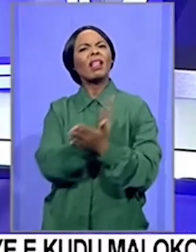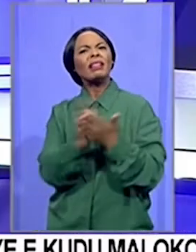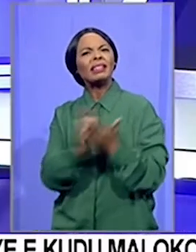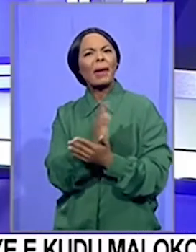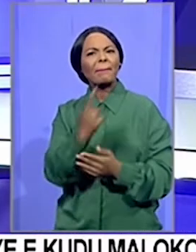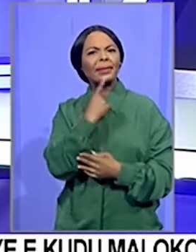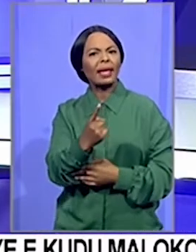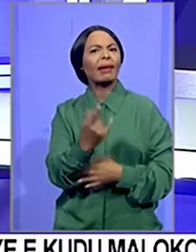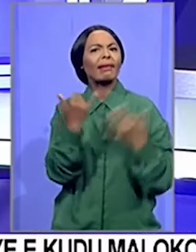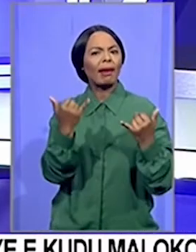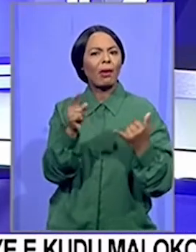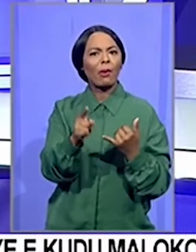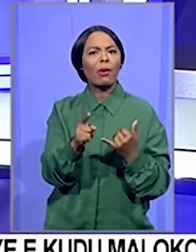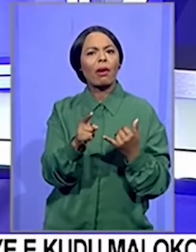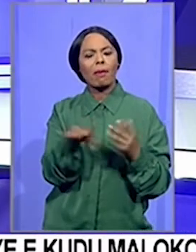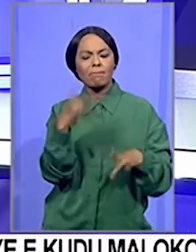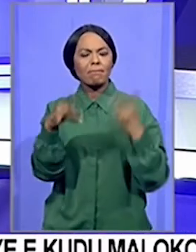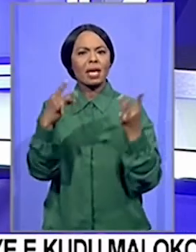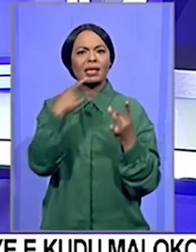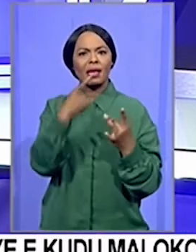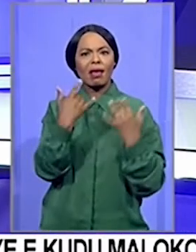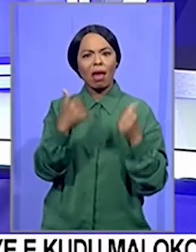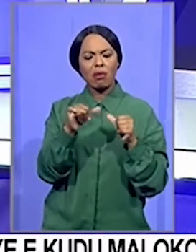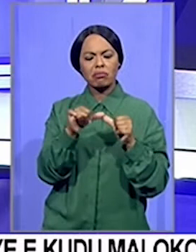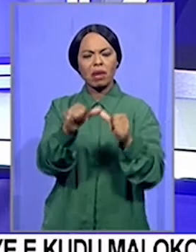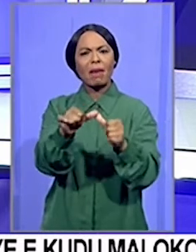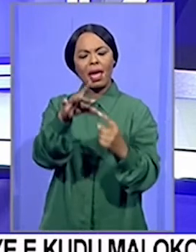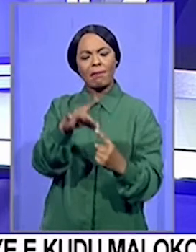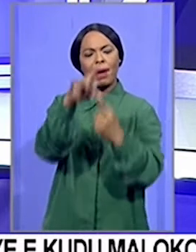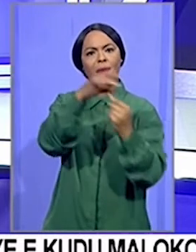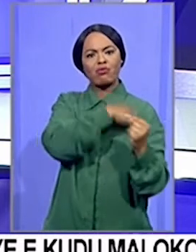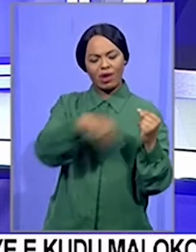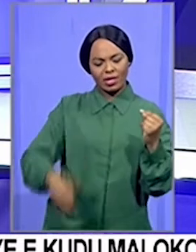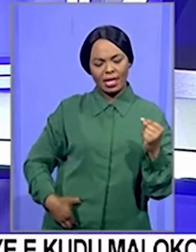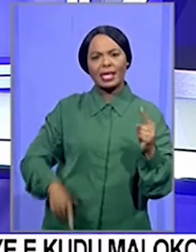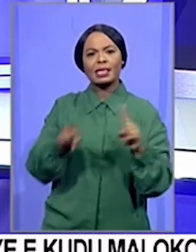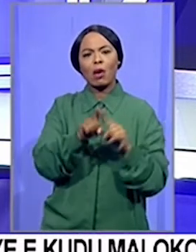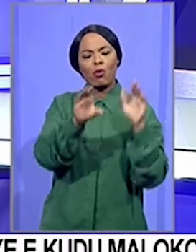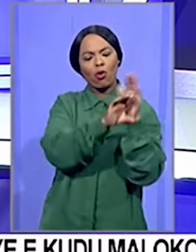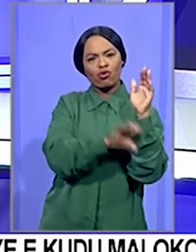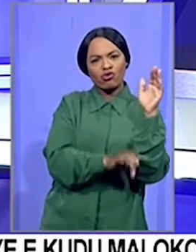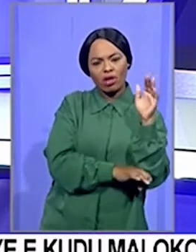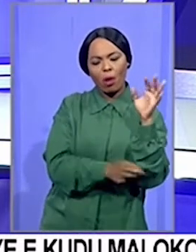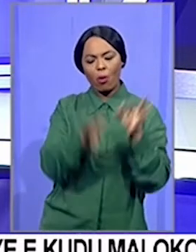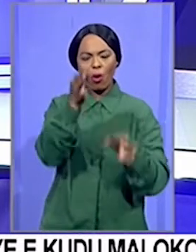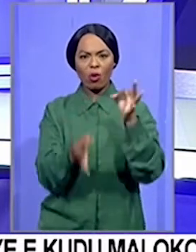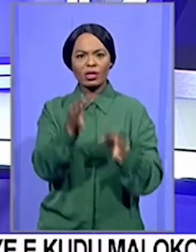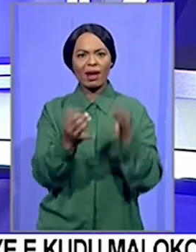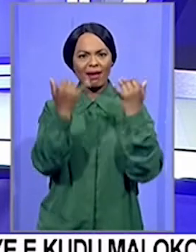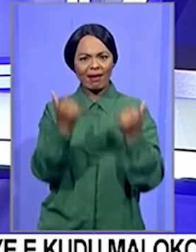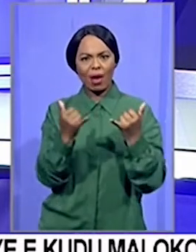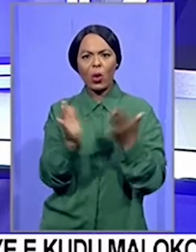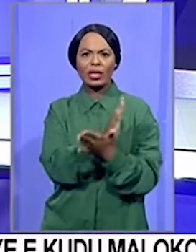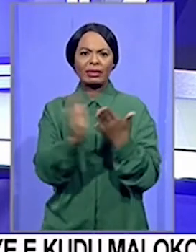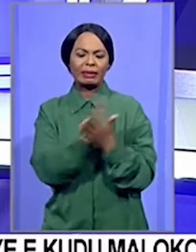gore tshepedišo ya go kgetha boetapele bja naga go ya le ka melawana ya mekgatlo ya dipolitiki e dirile gore maloko